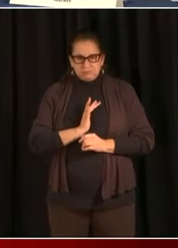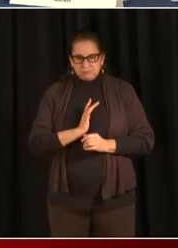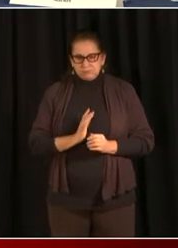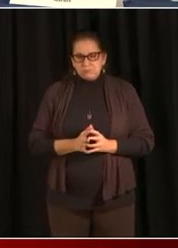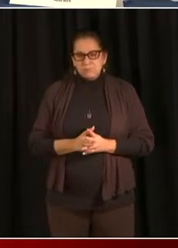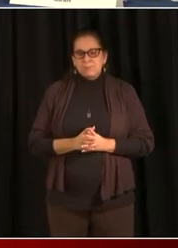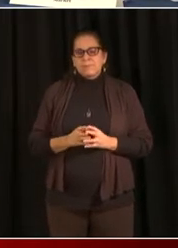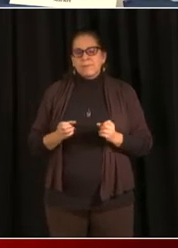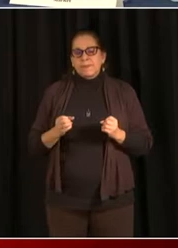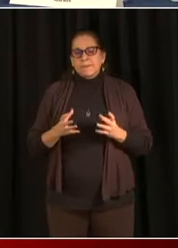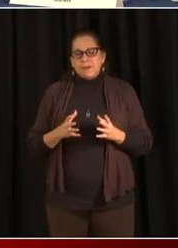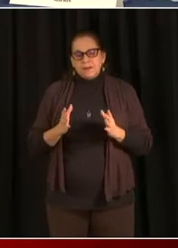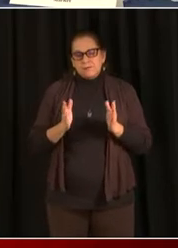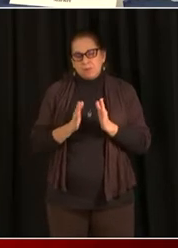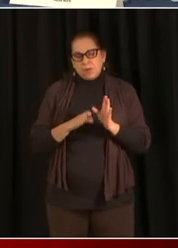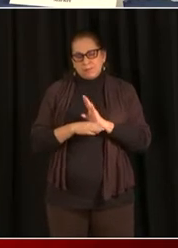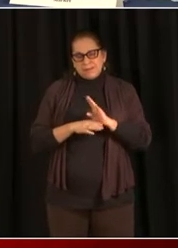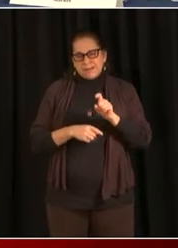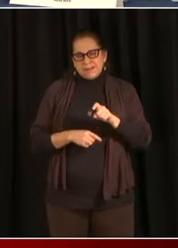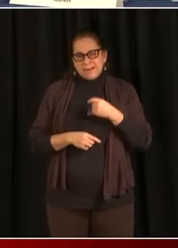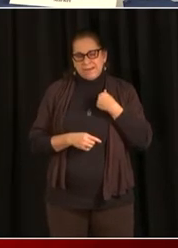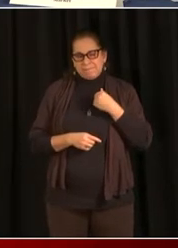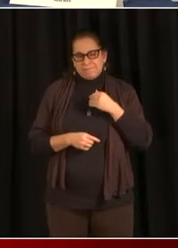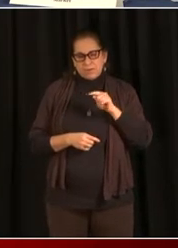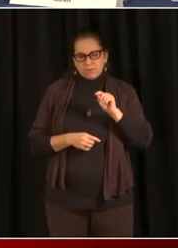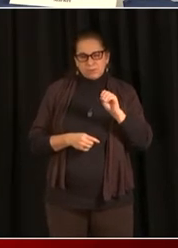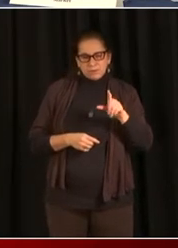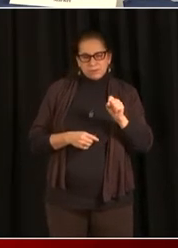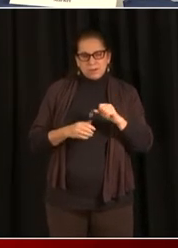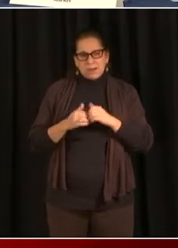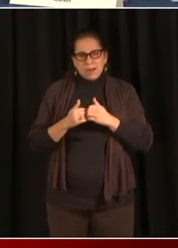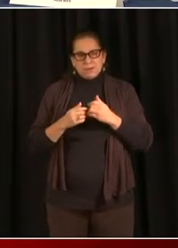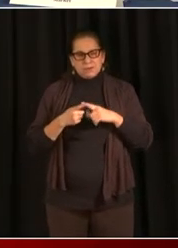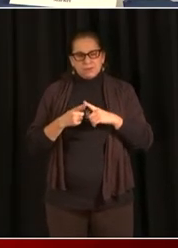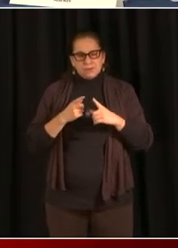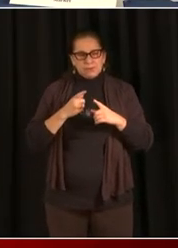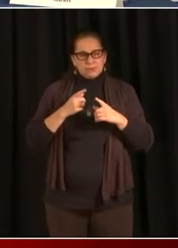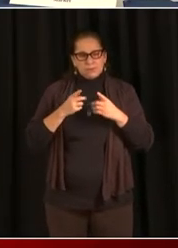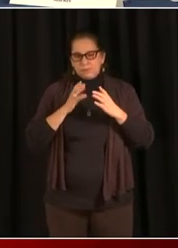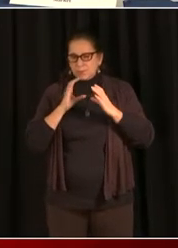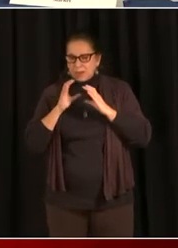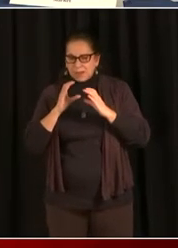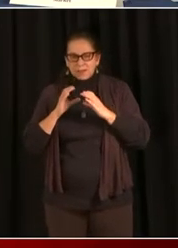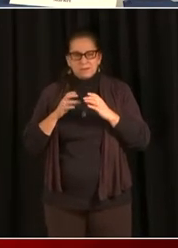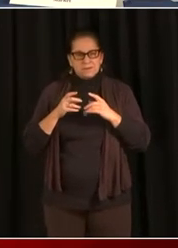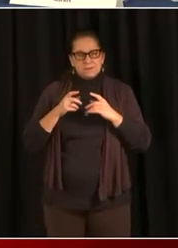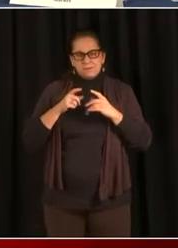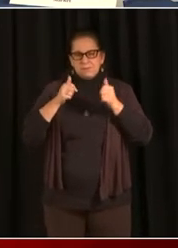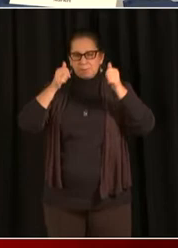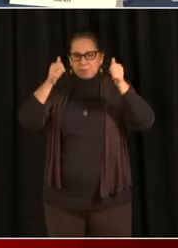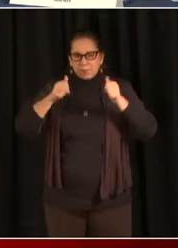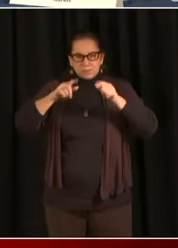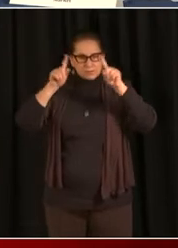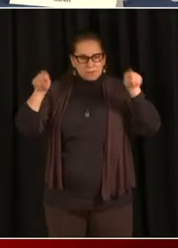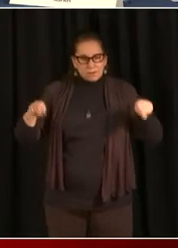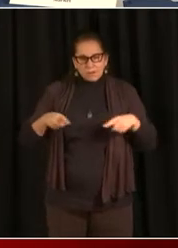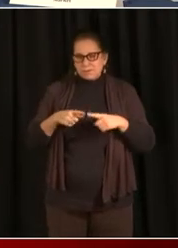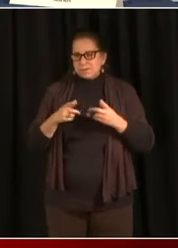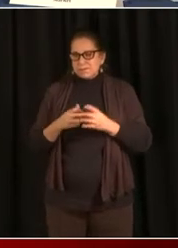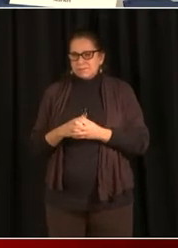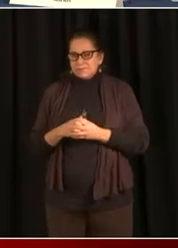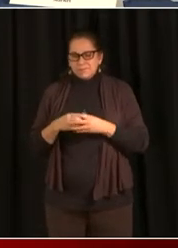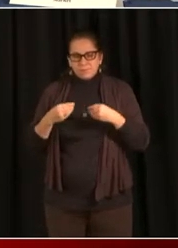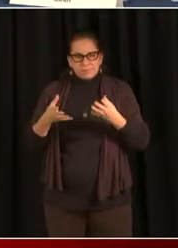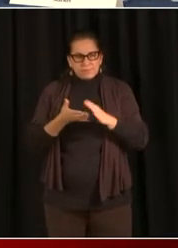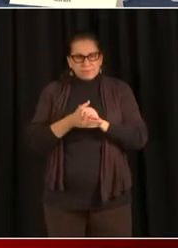they needed. Signage, communications, masks, making sure that we're properly communicating to the folks that are coming to visit